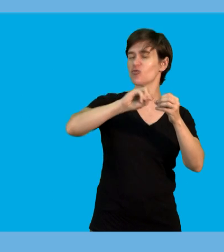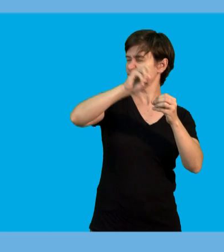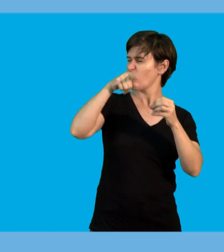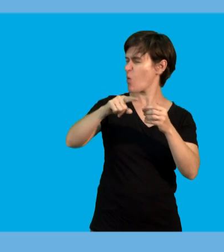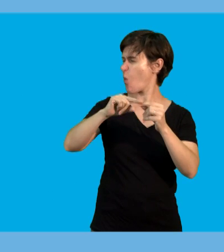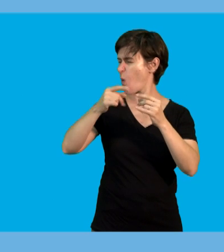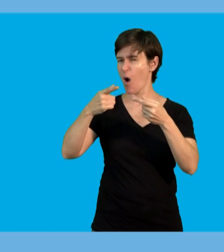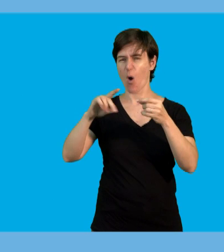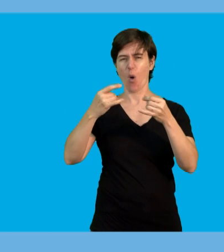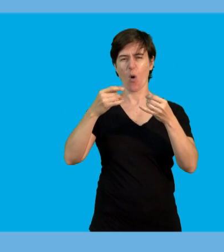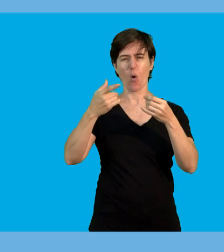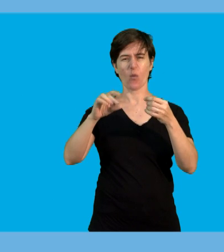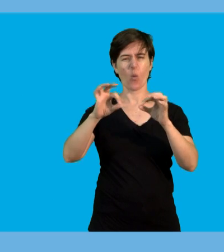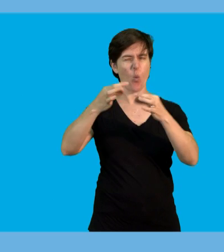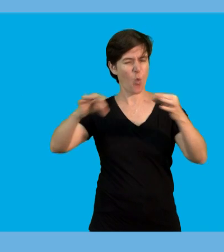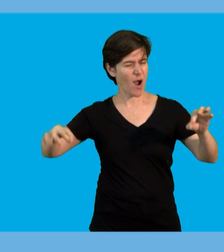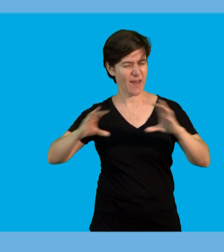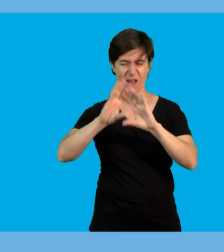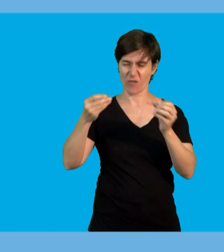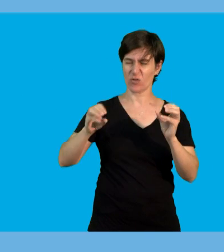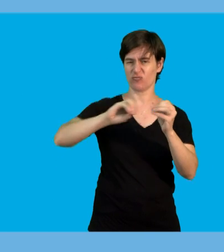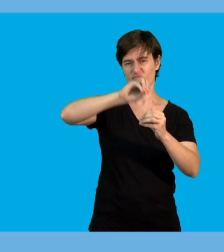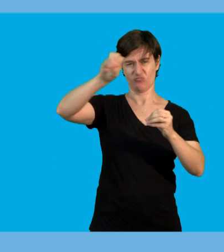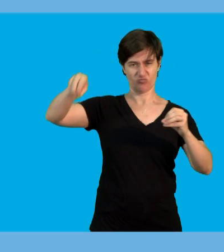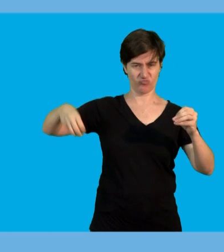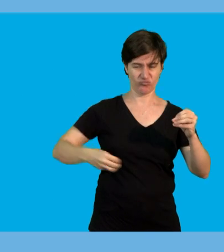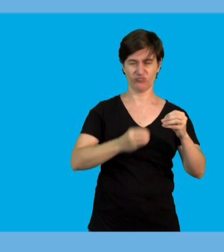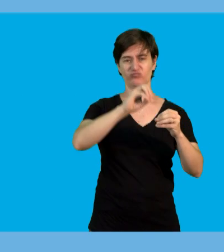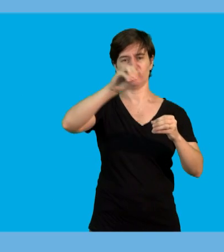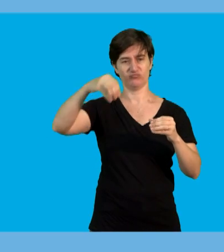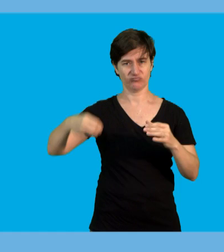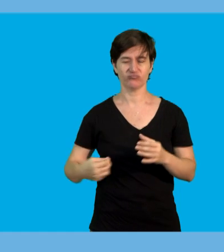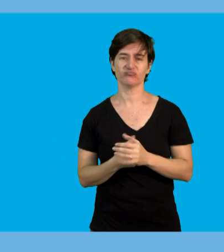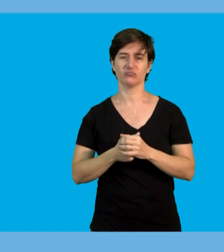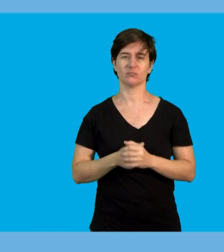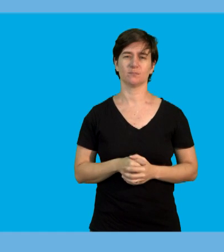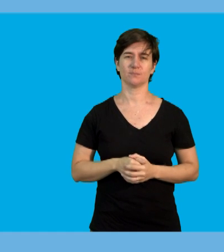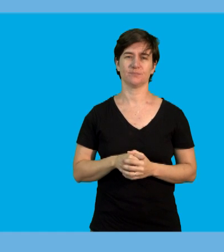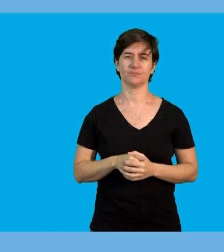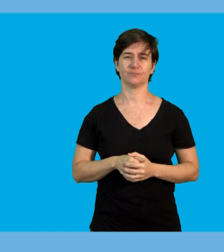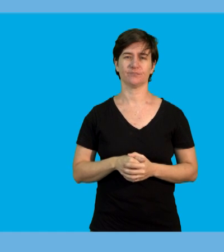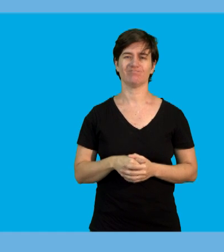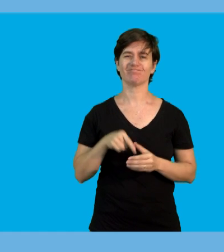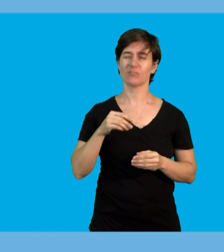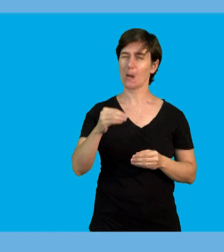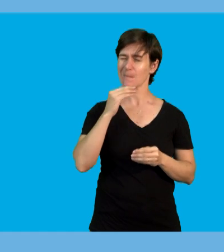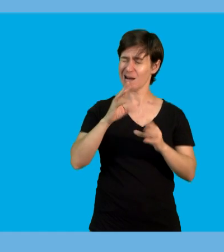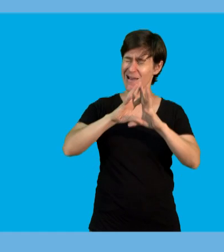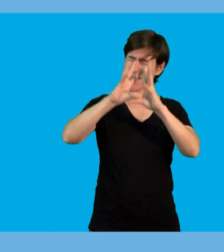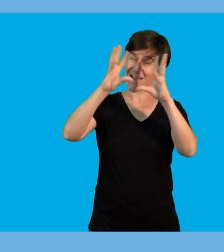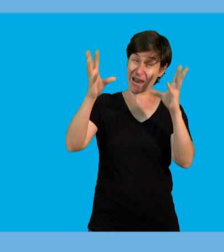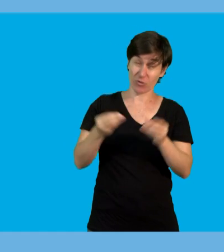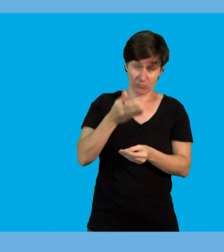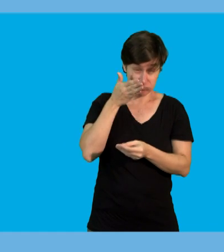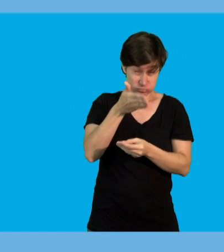as our electrons are moving from the negative to the positive terminal, they are going to travel throughout the entire circuit. So they are going to be traveling